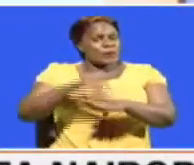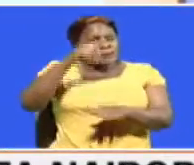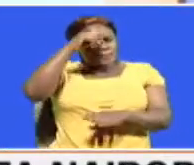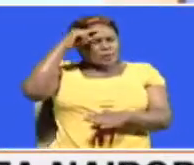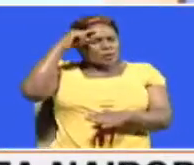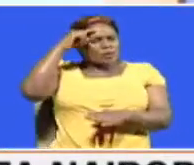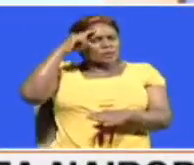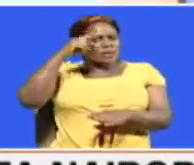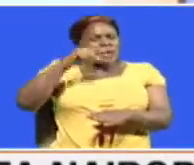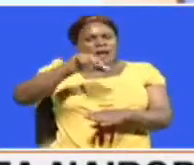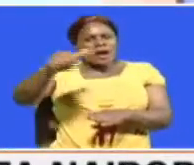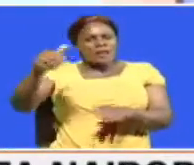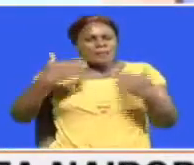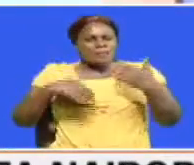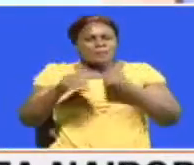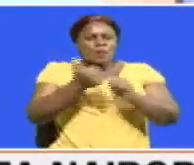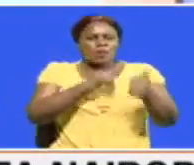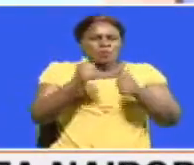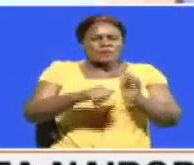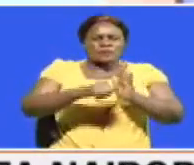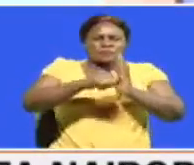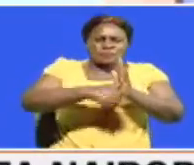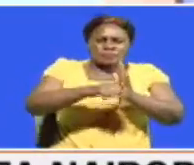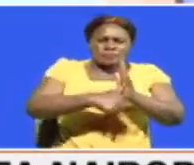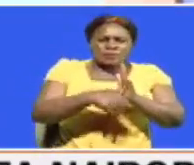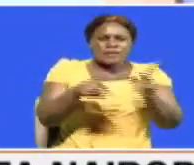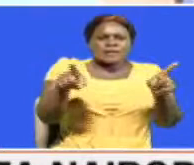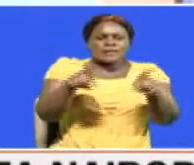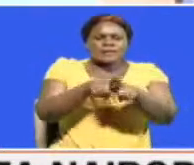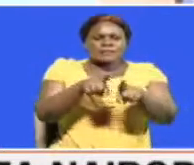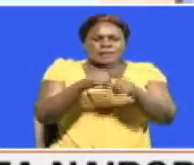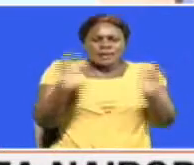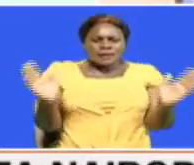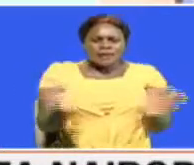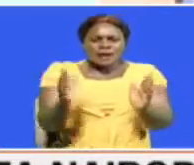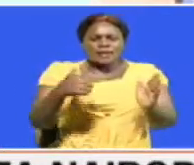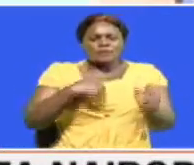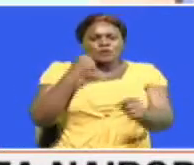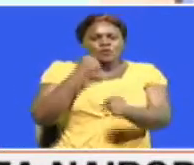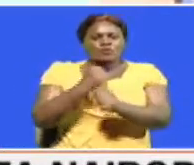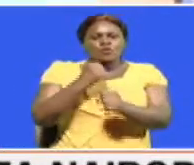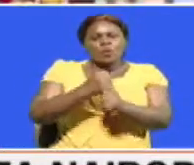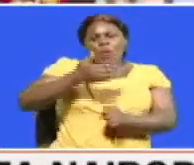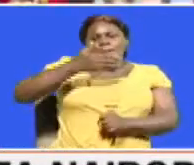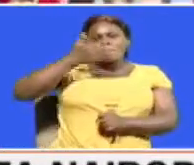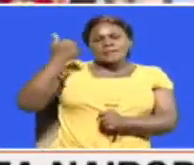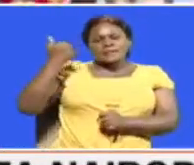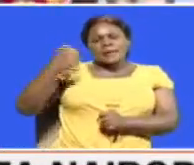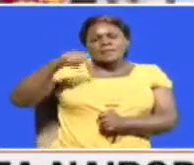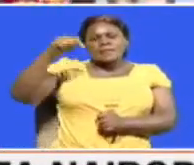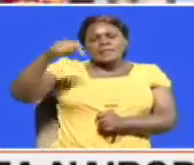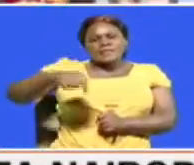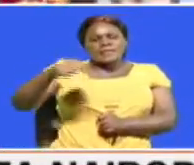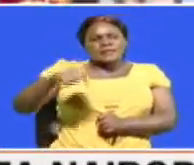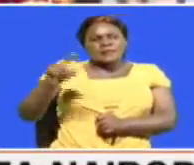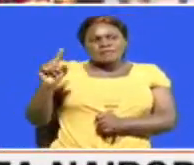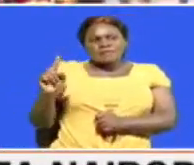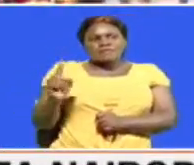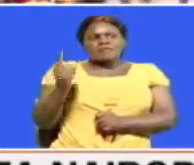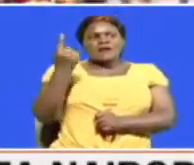like everyone is competing so hard and just encourages me to do better. This is the